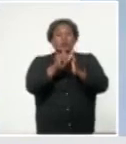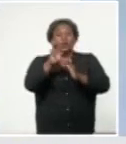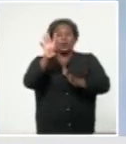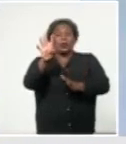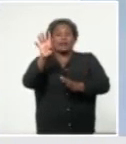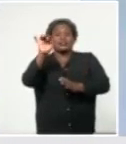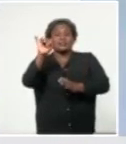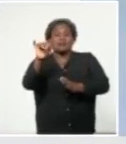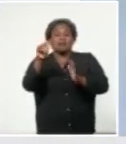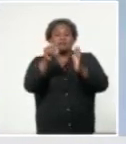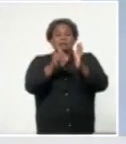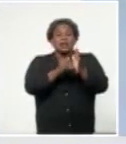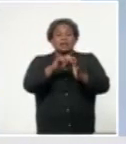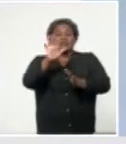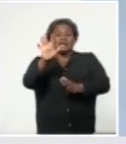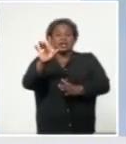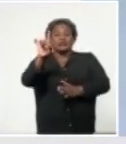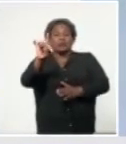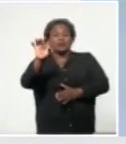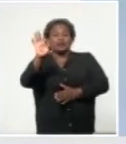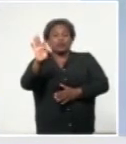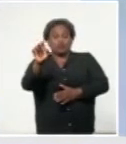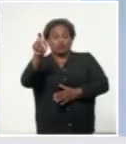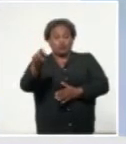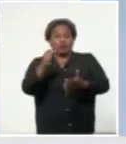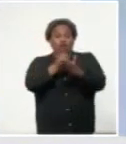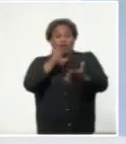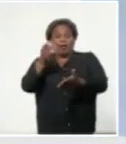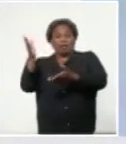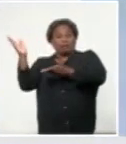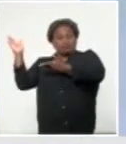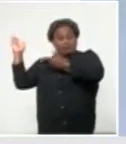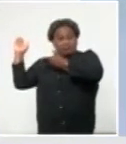The region of the Americas already reports